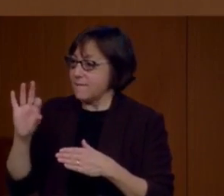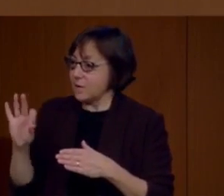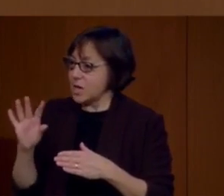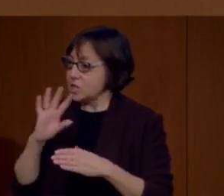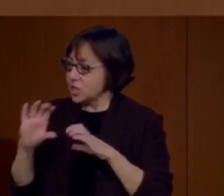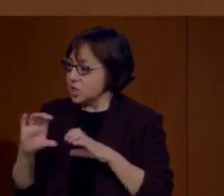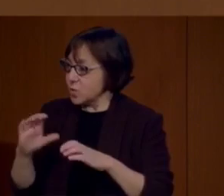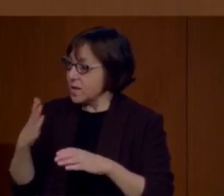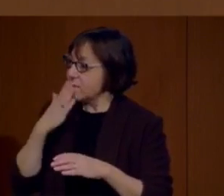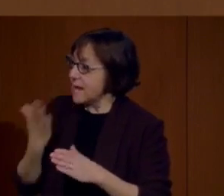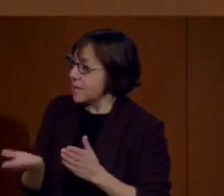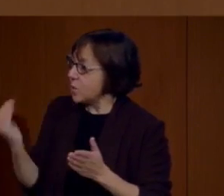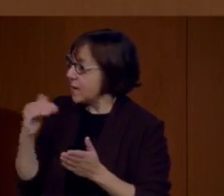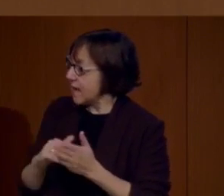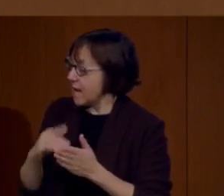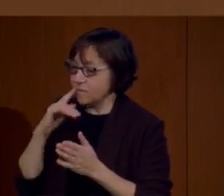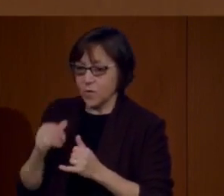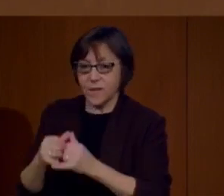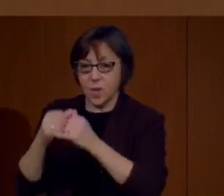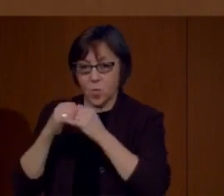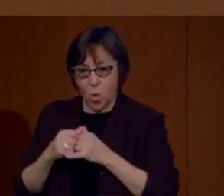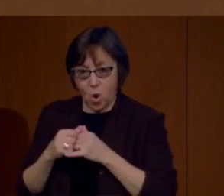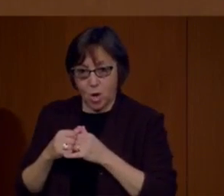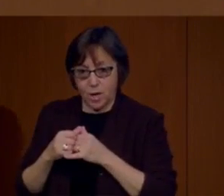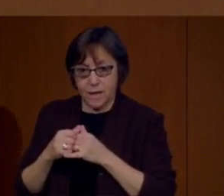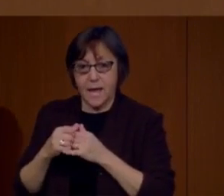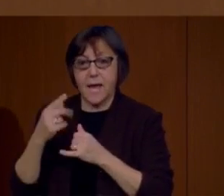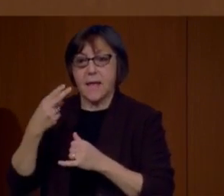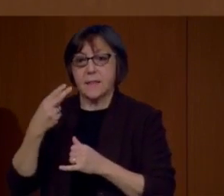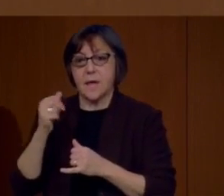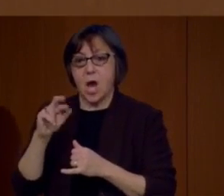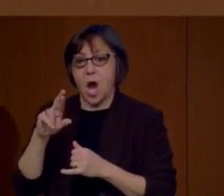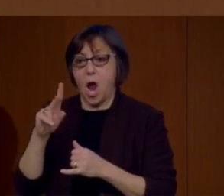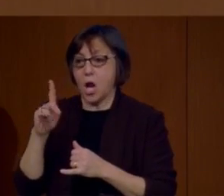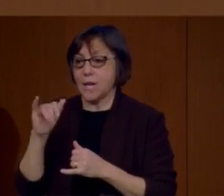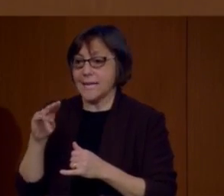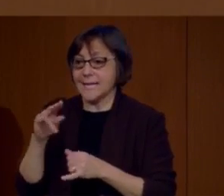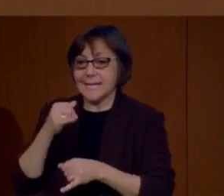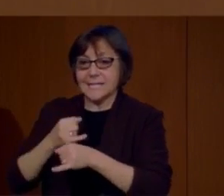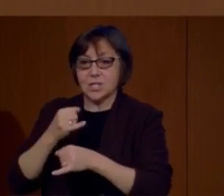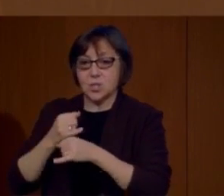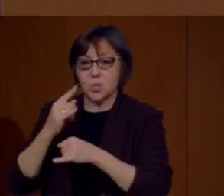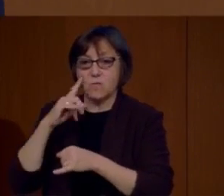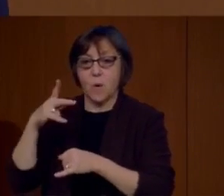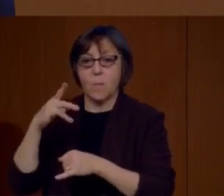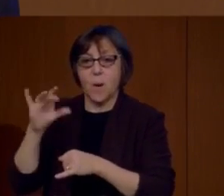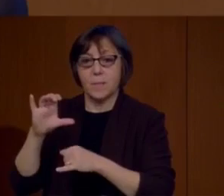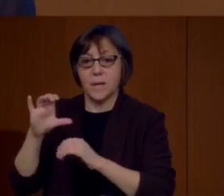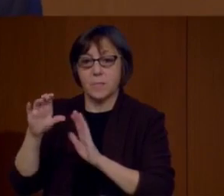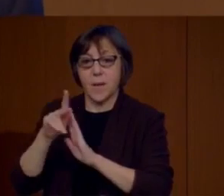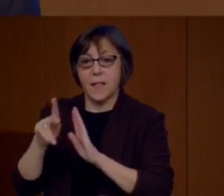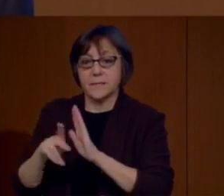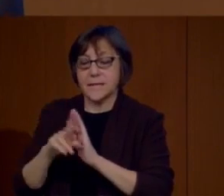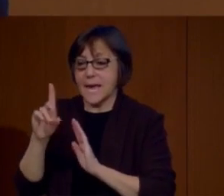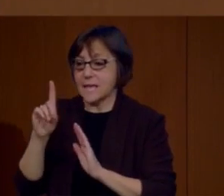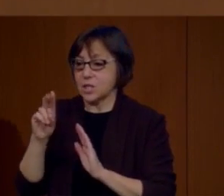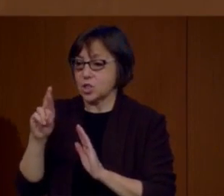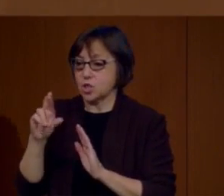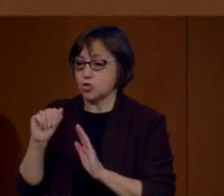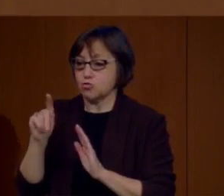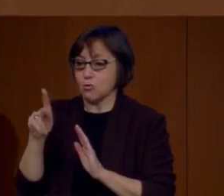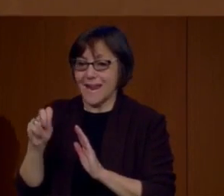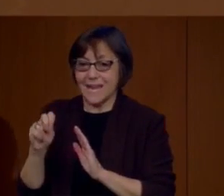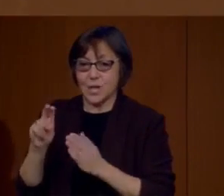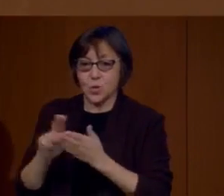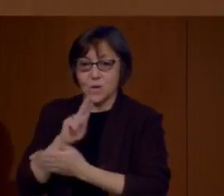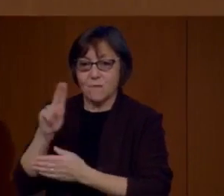again thank you for this award. The grant to the Harkin Institute for Public Policy and Citizen Engagement at Drake University in Des Moines